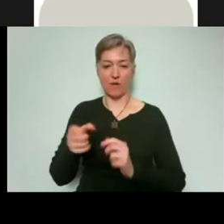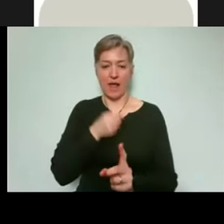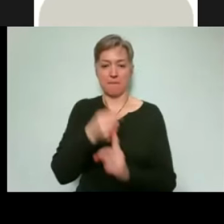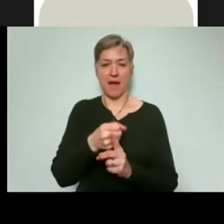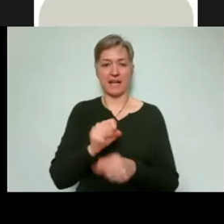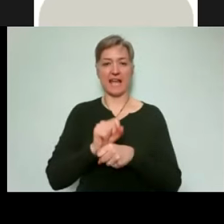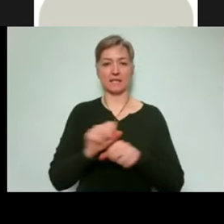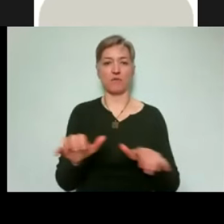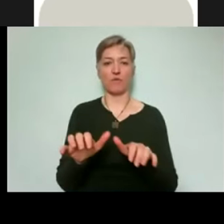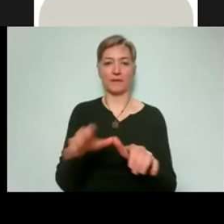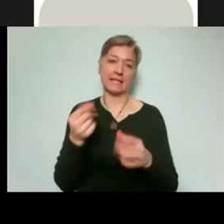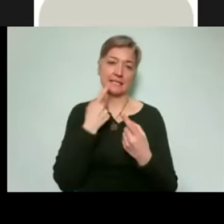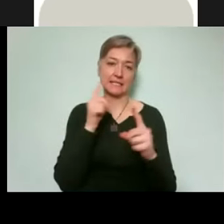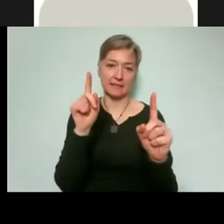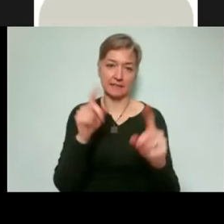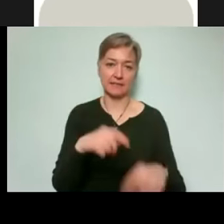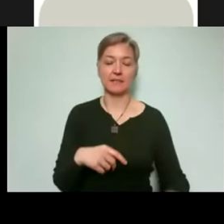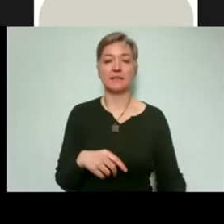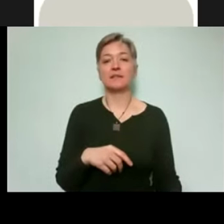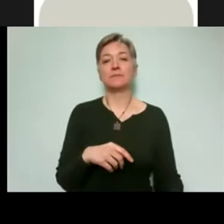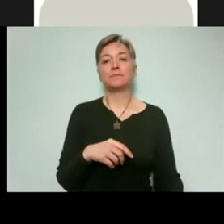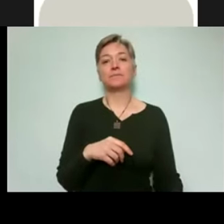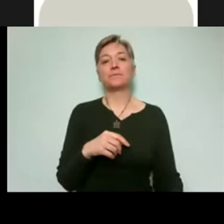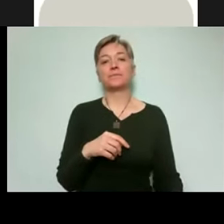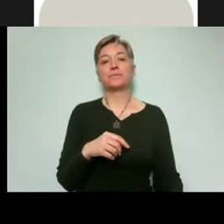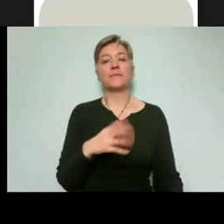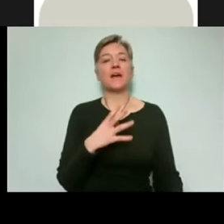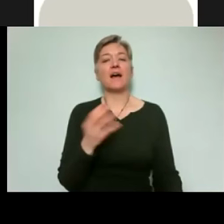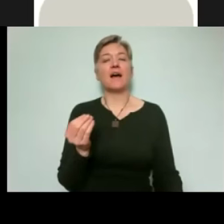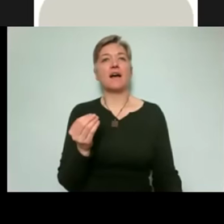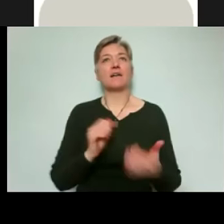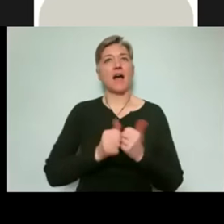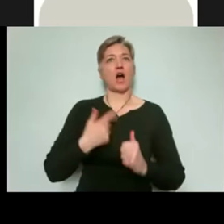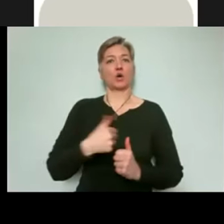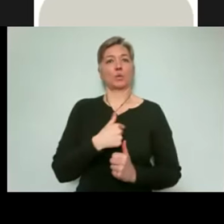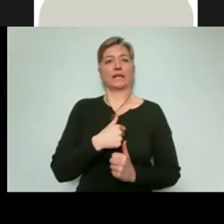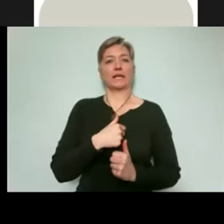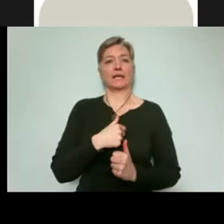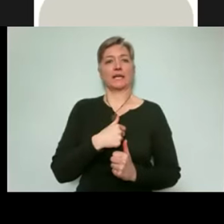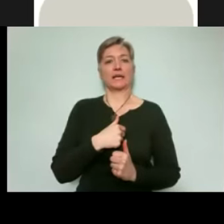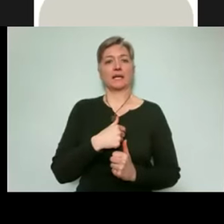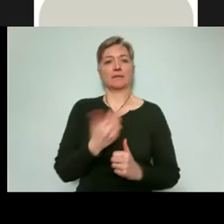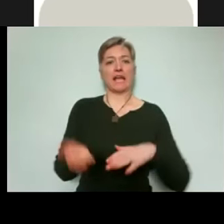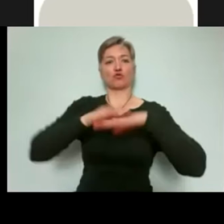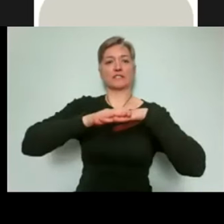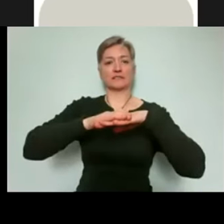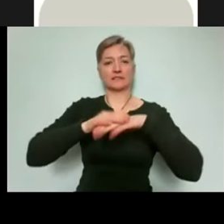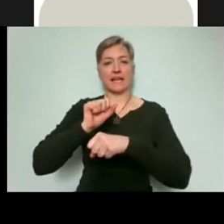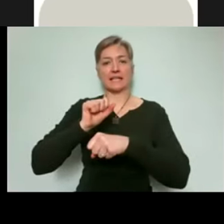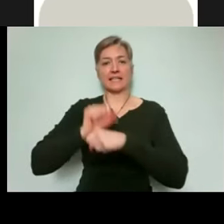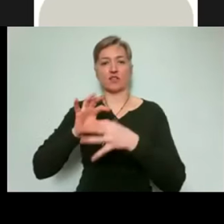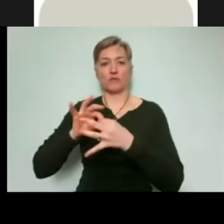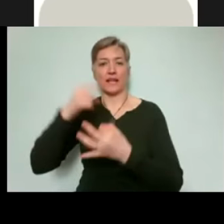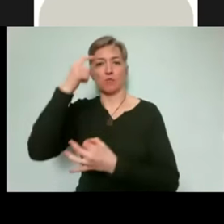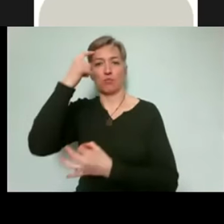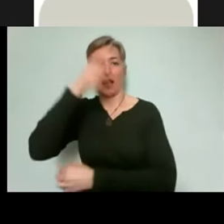performance and success. And also, what can we do to sort of increase task-related brain power